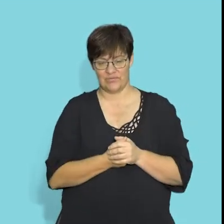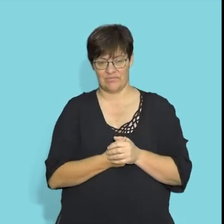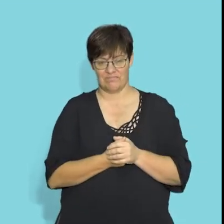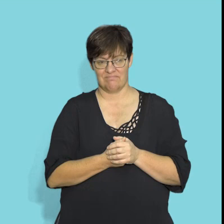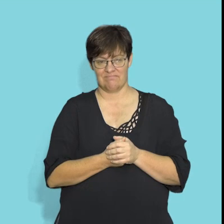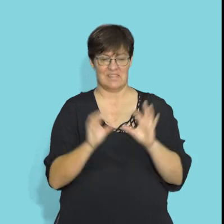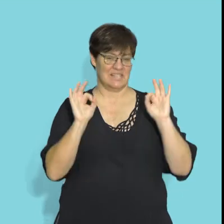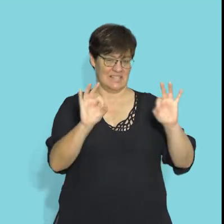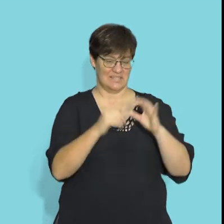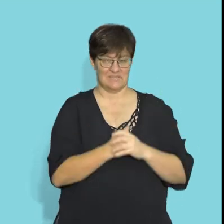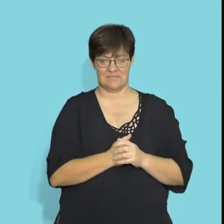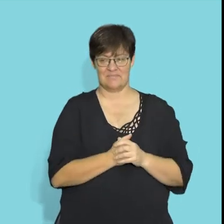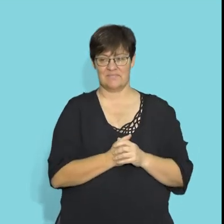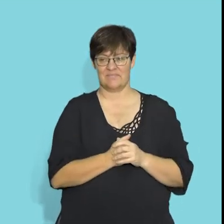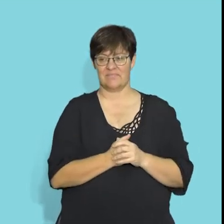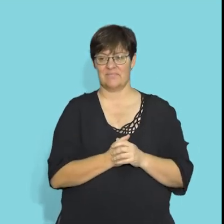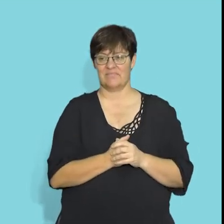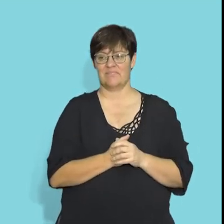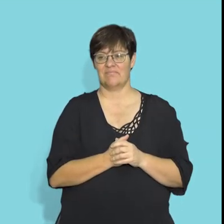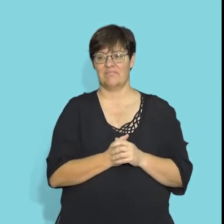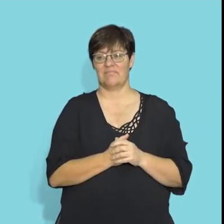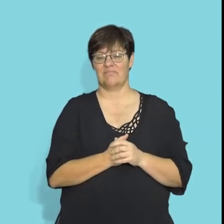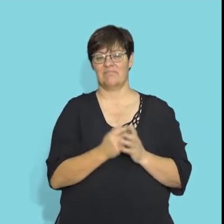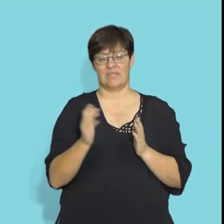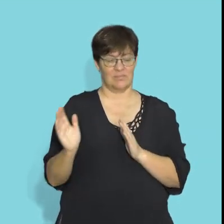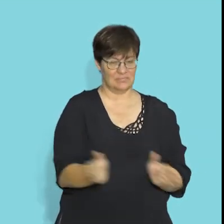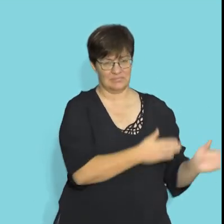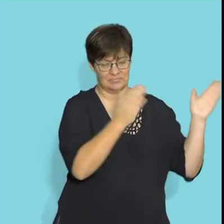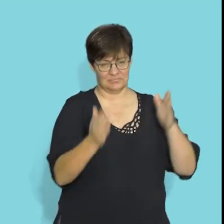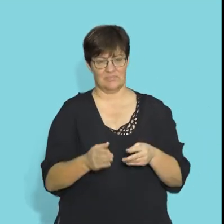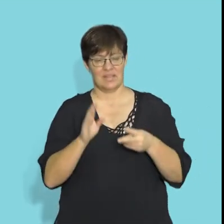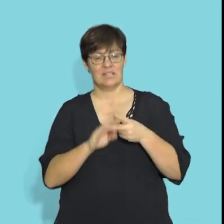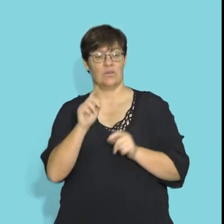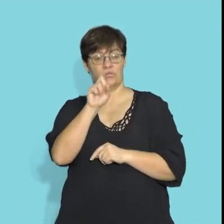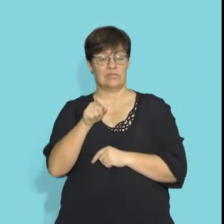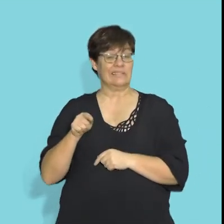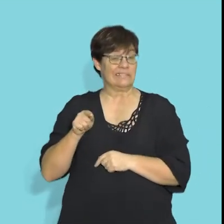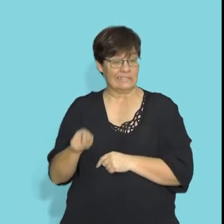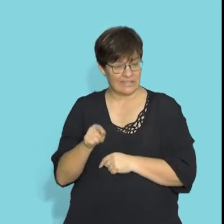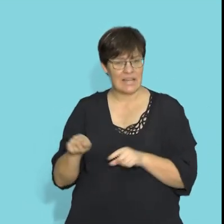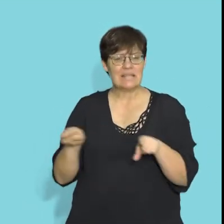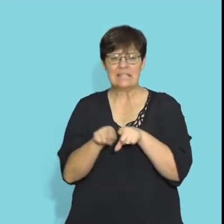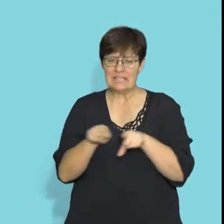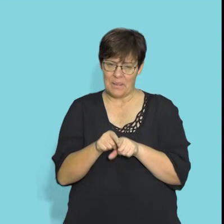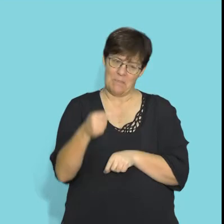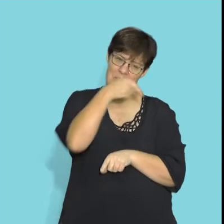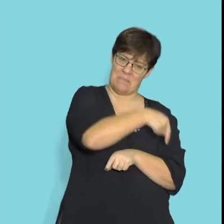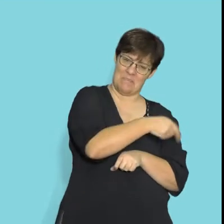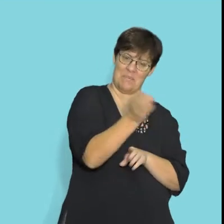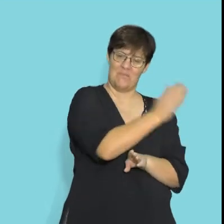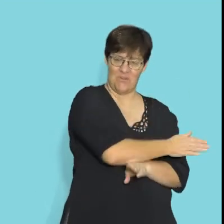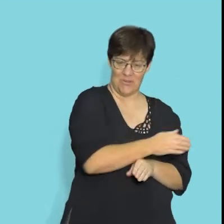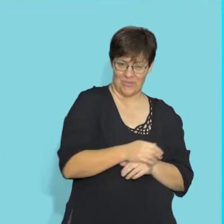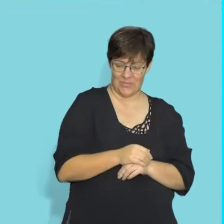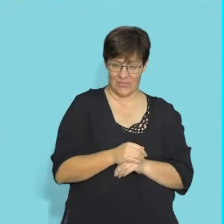my line. Excellent. So let's jump into the second question. This question is exactly like the question that we